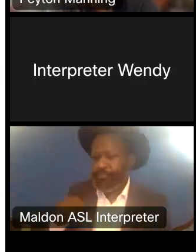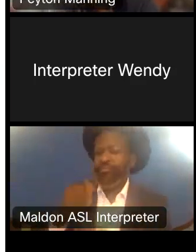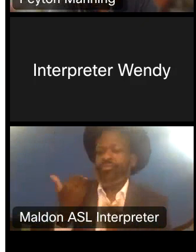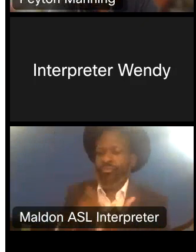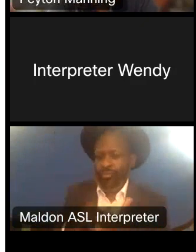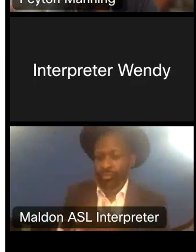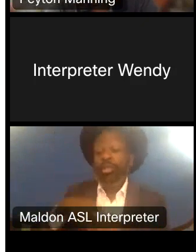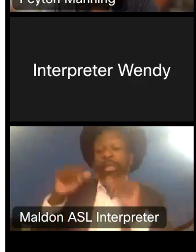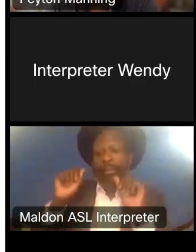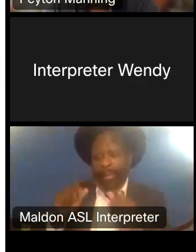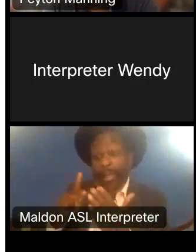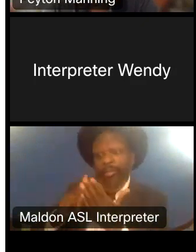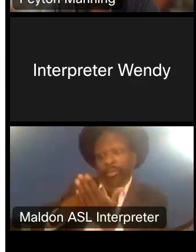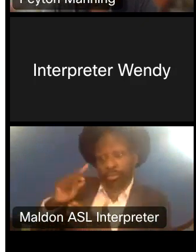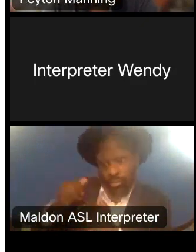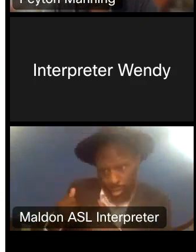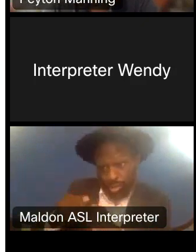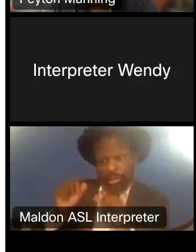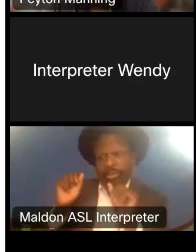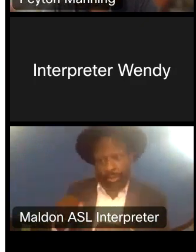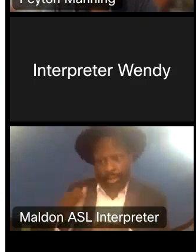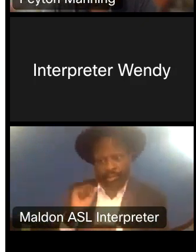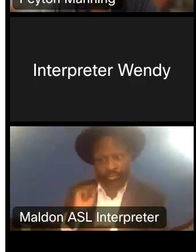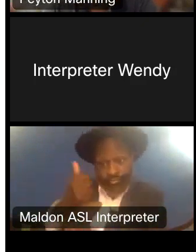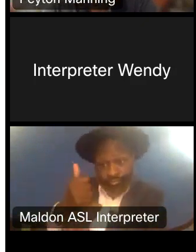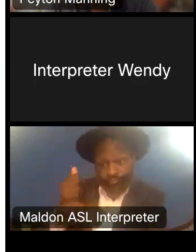project look at establishing a